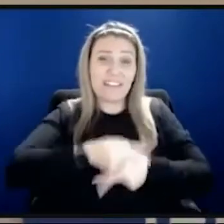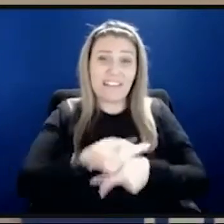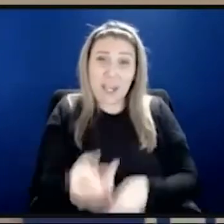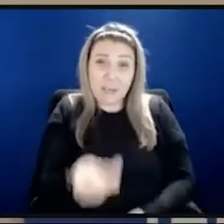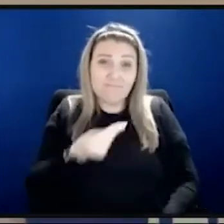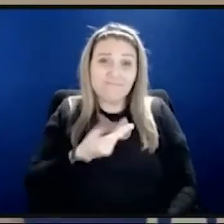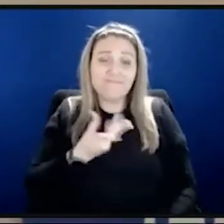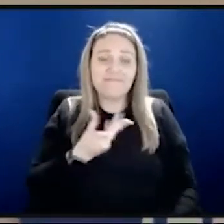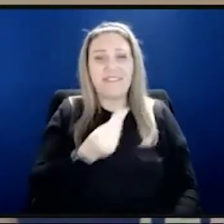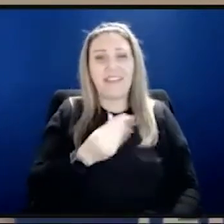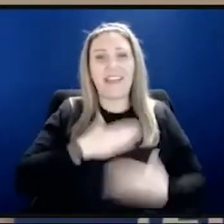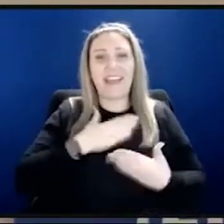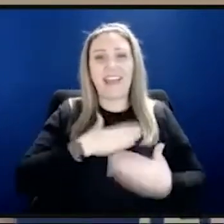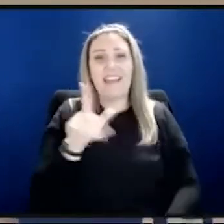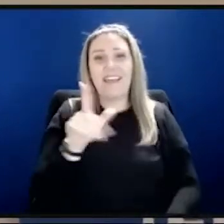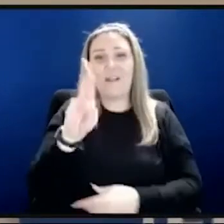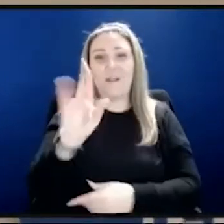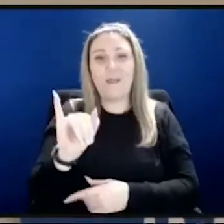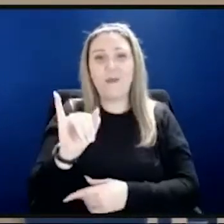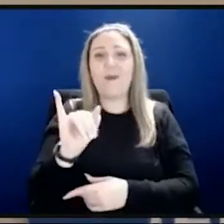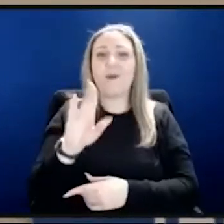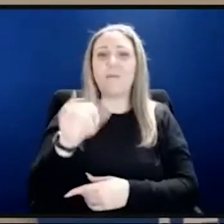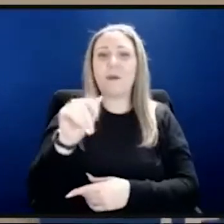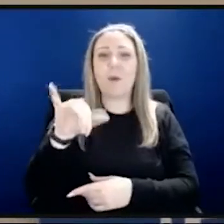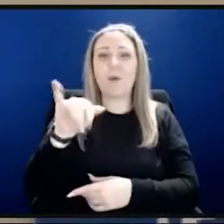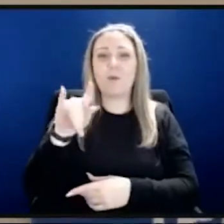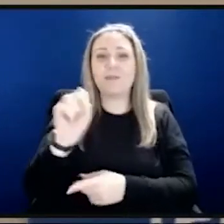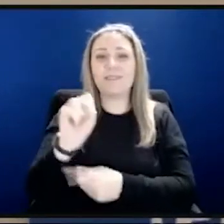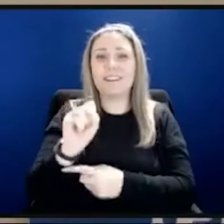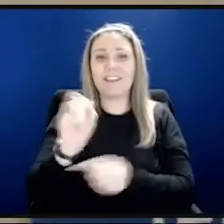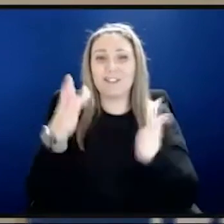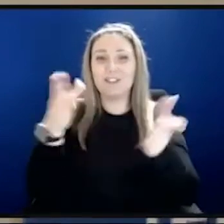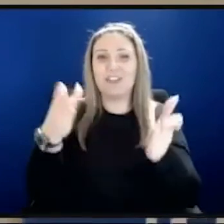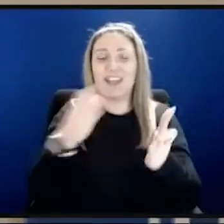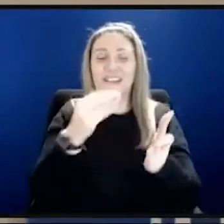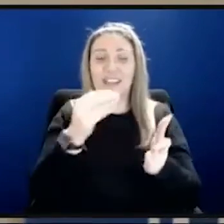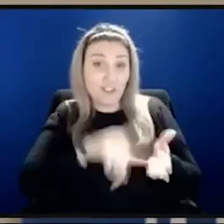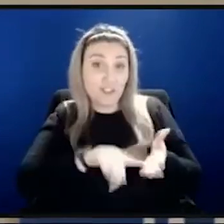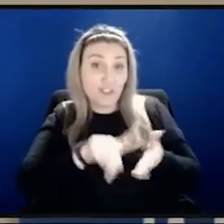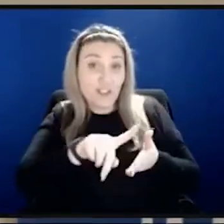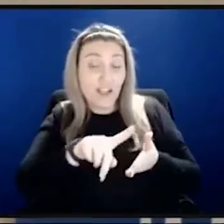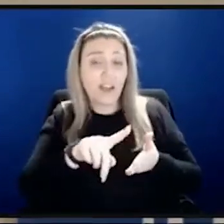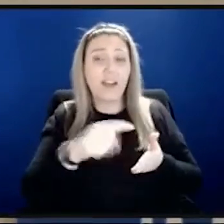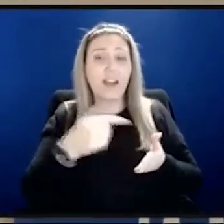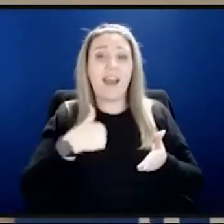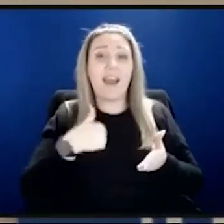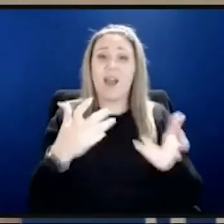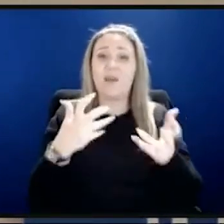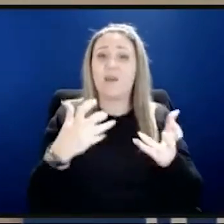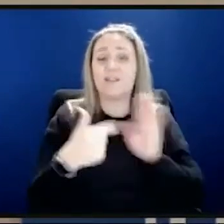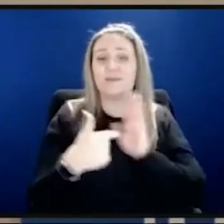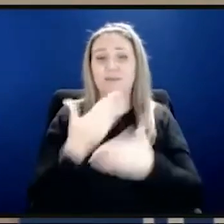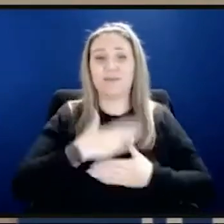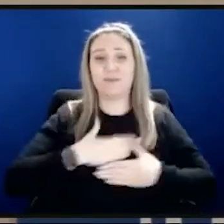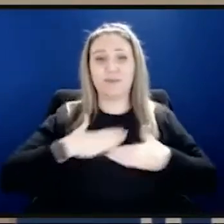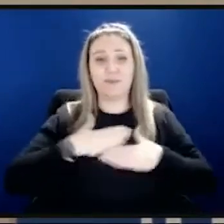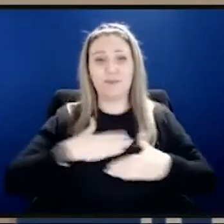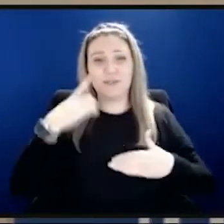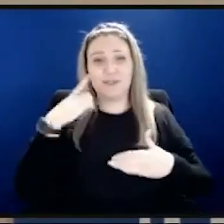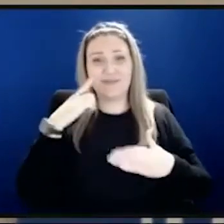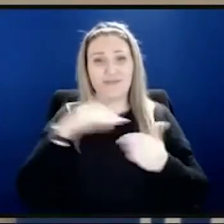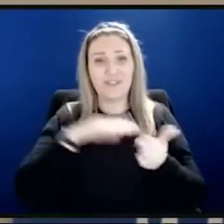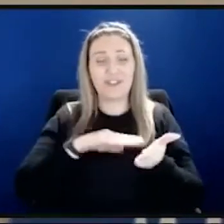Lori Barbosa suggested I go and get checked. I want to show appreciation for Dr.